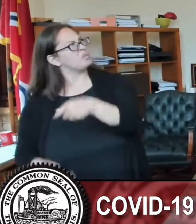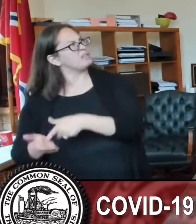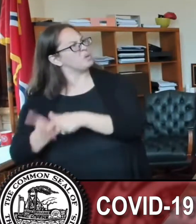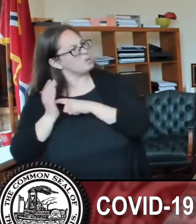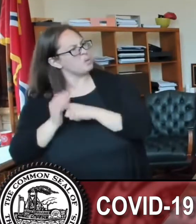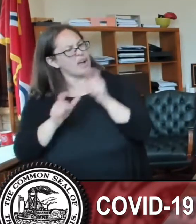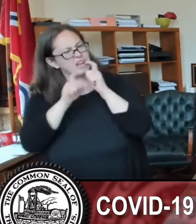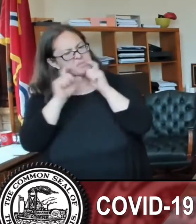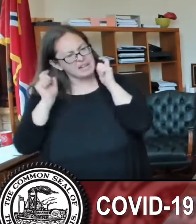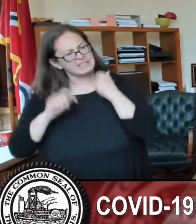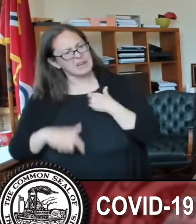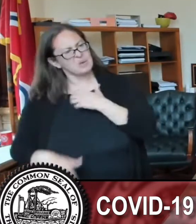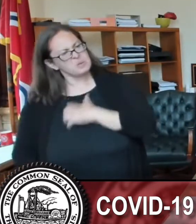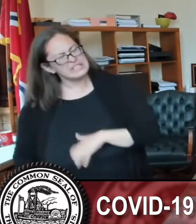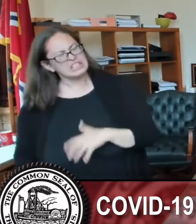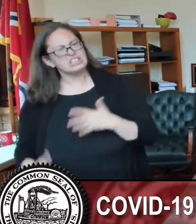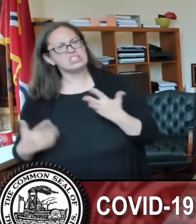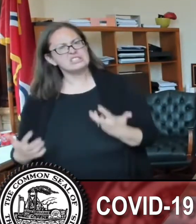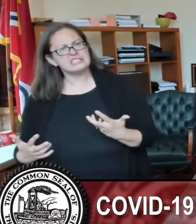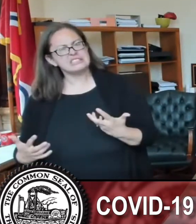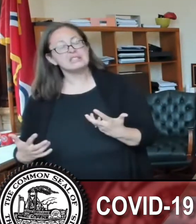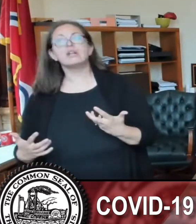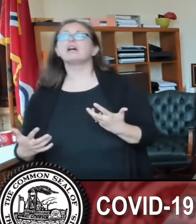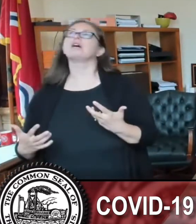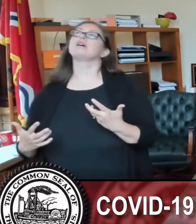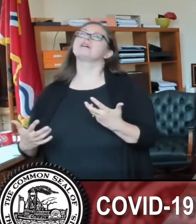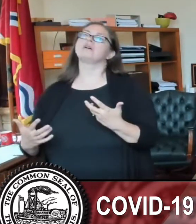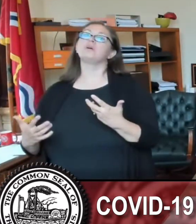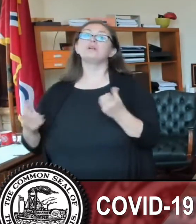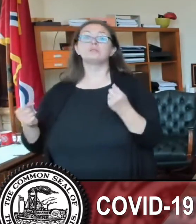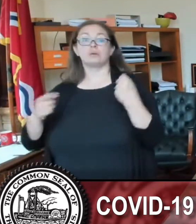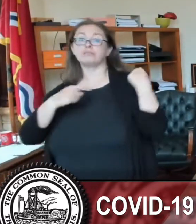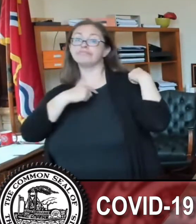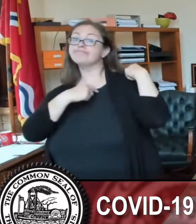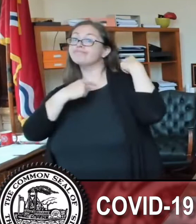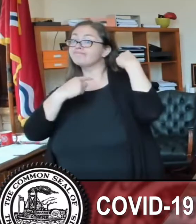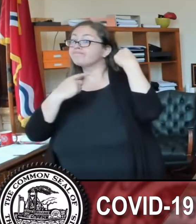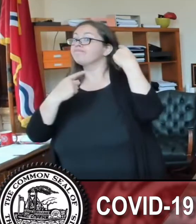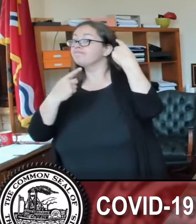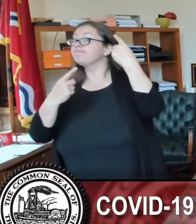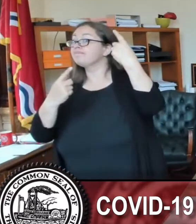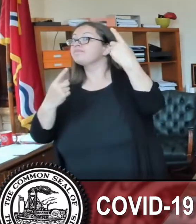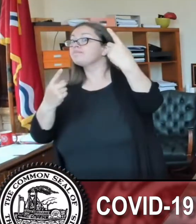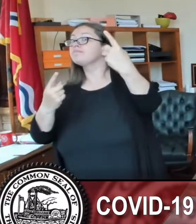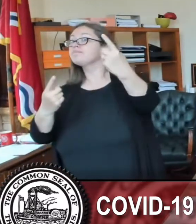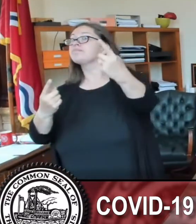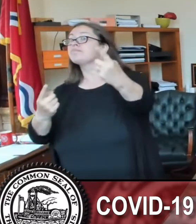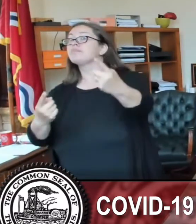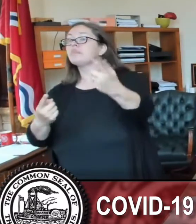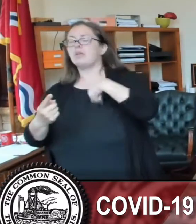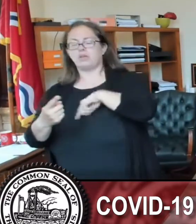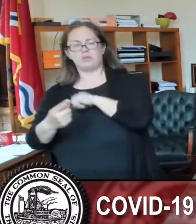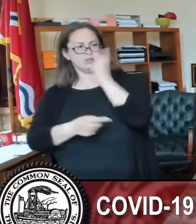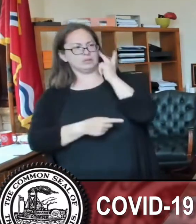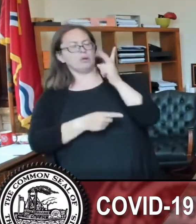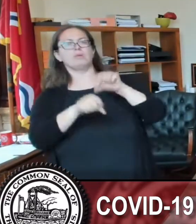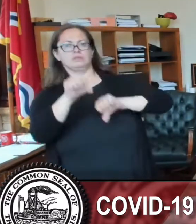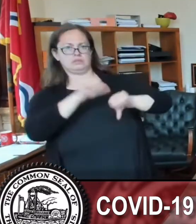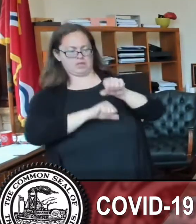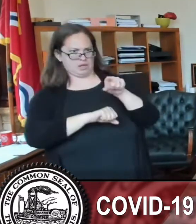would have required that. So, all along we have done this. We have taken the scientific